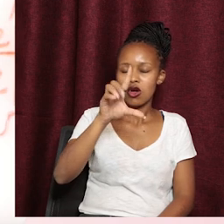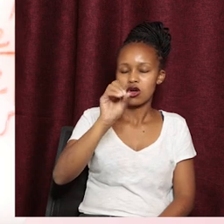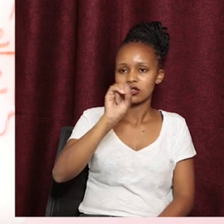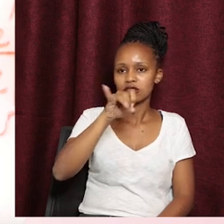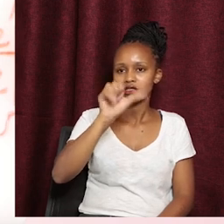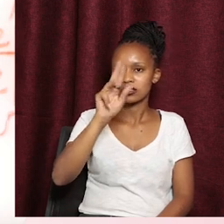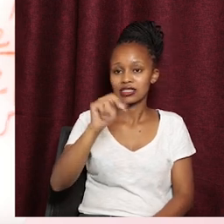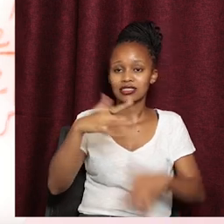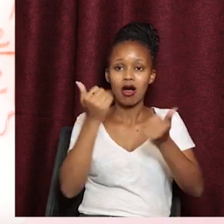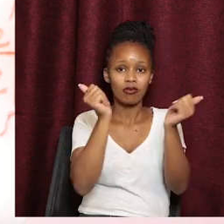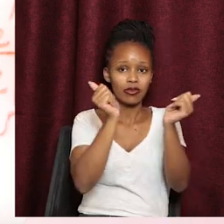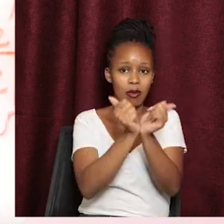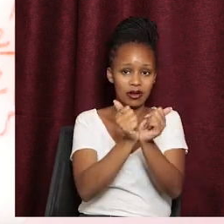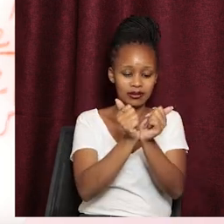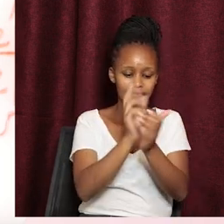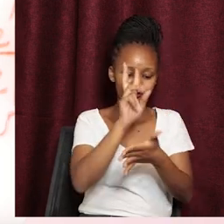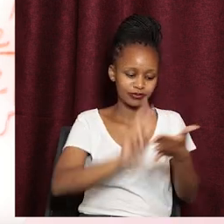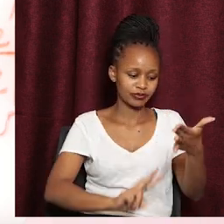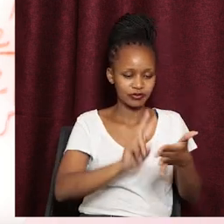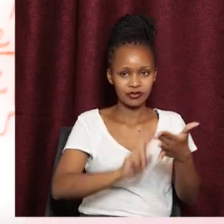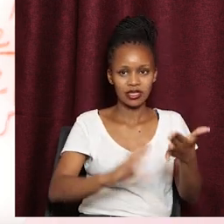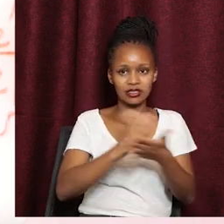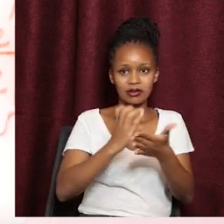And I read 3, verse 1 and 2.